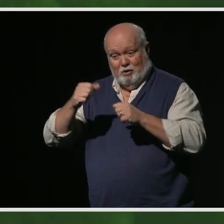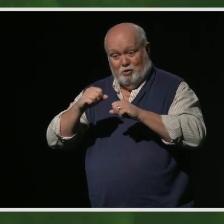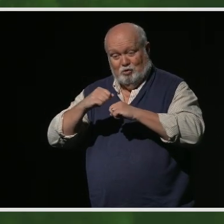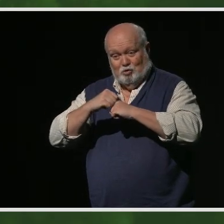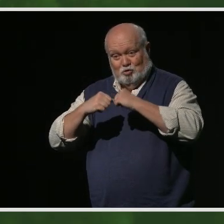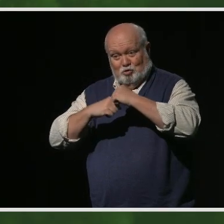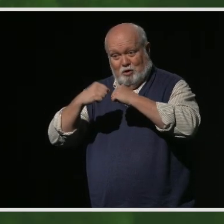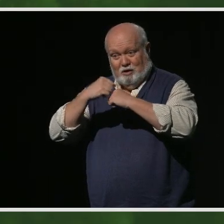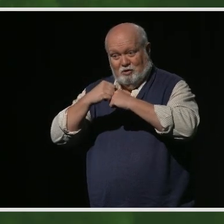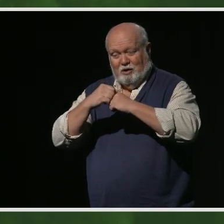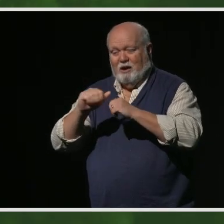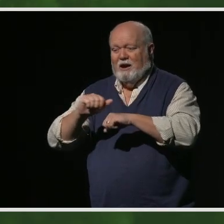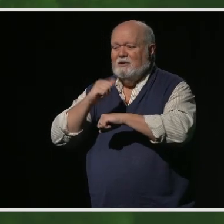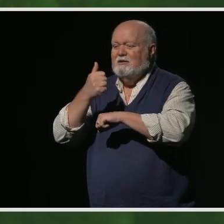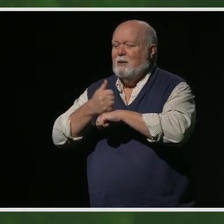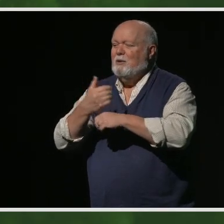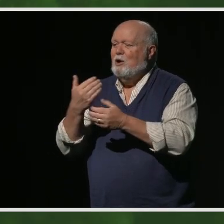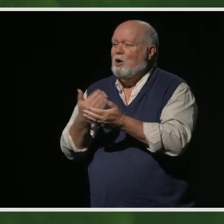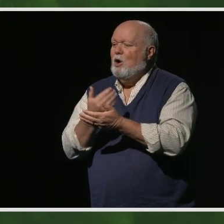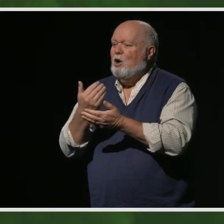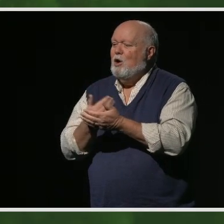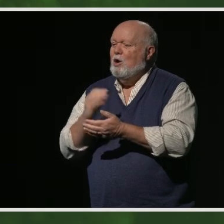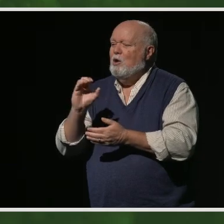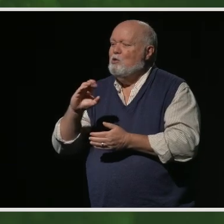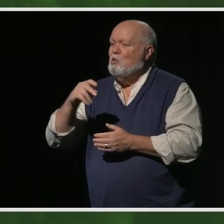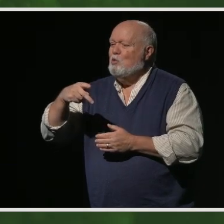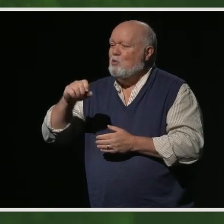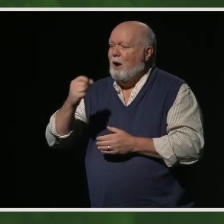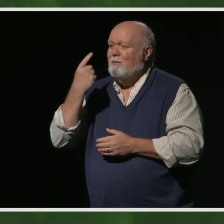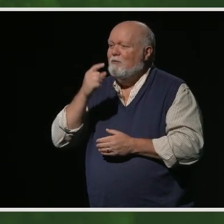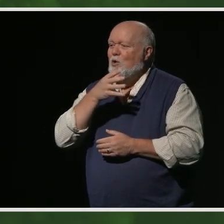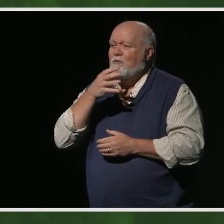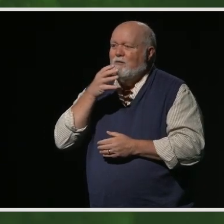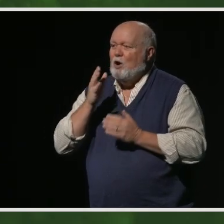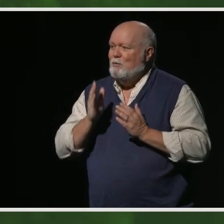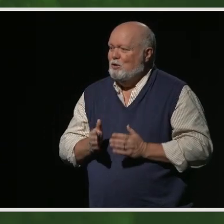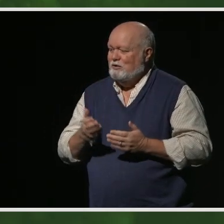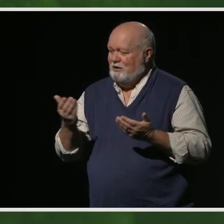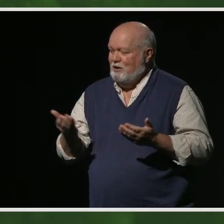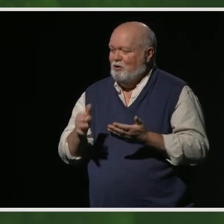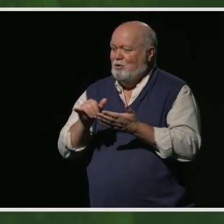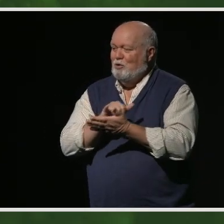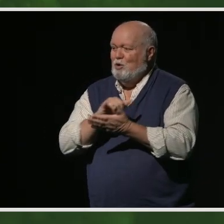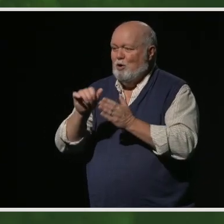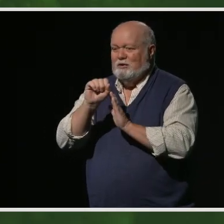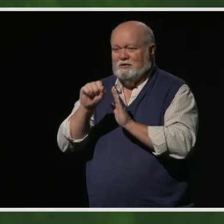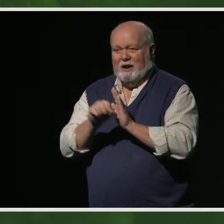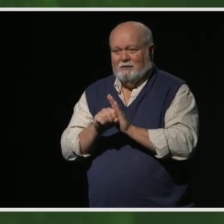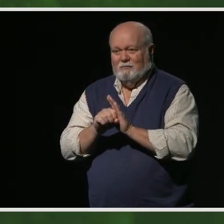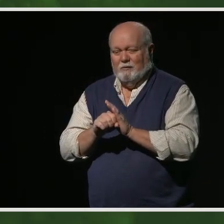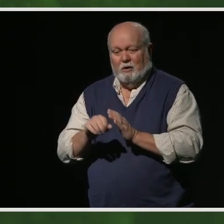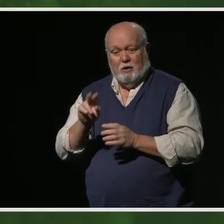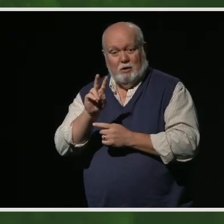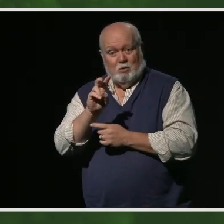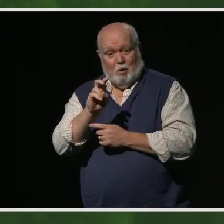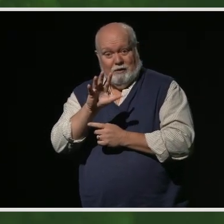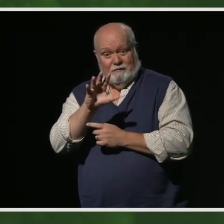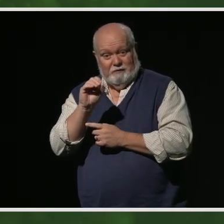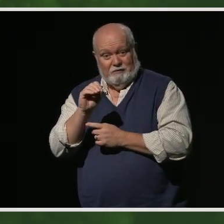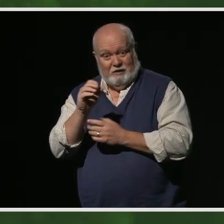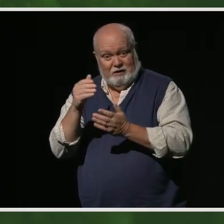crop economy for New York State. With the $250,000, we will fund